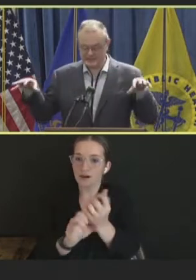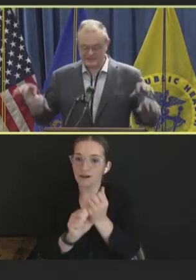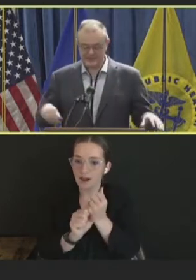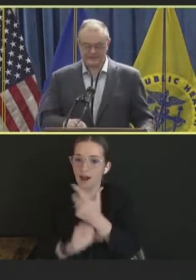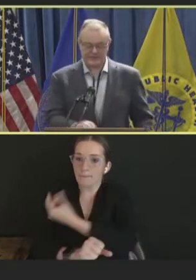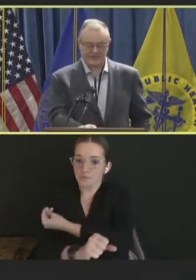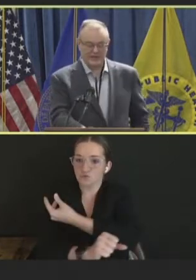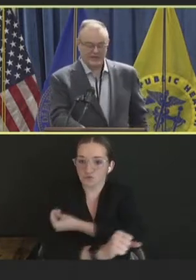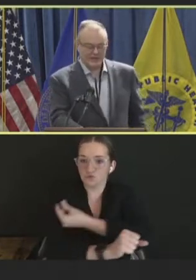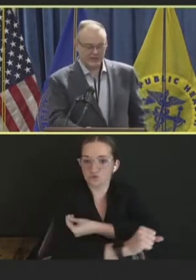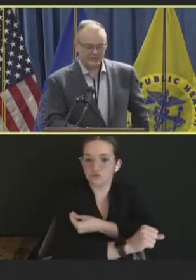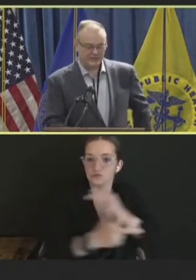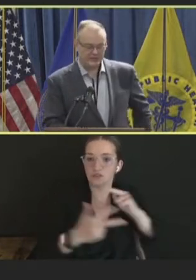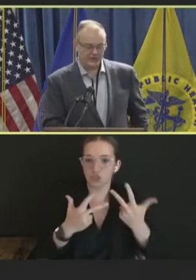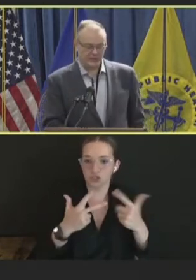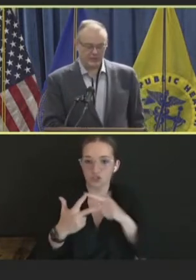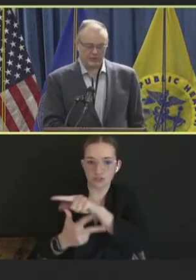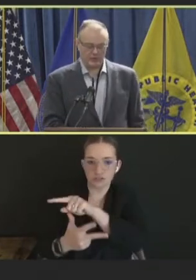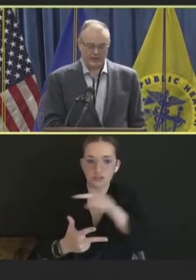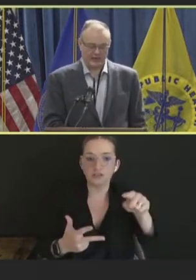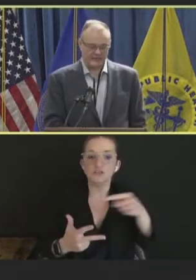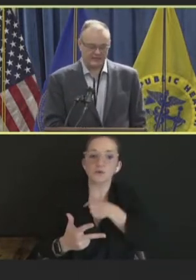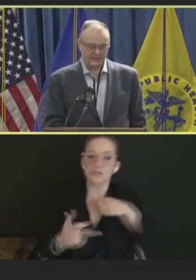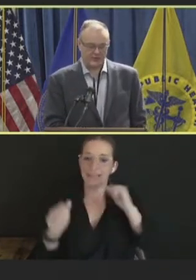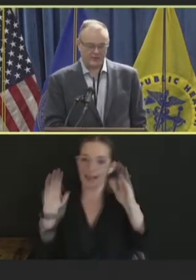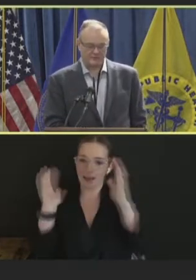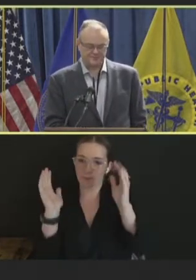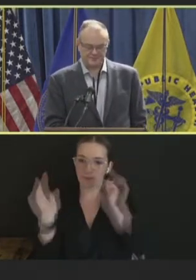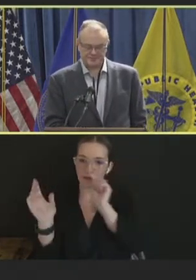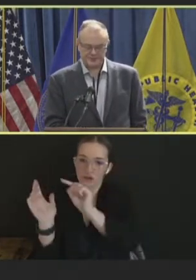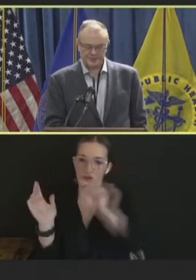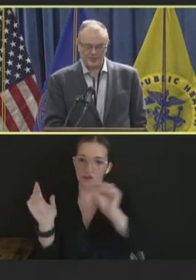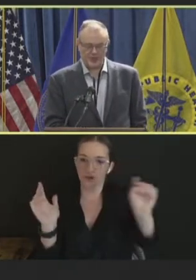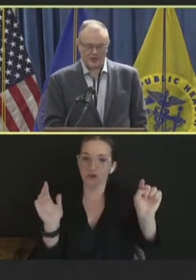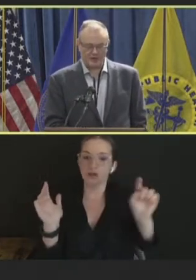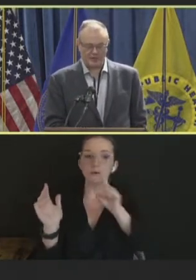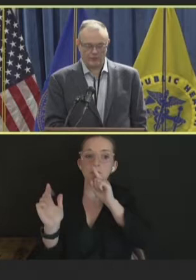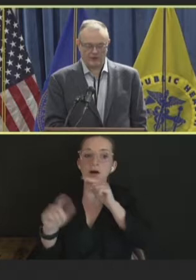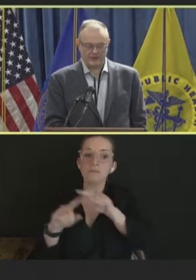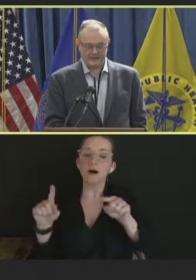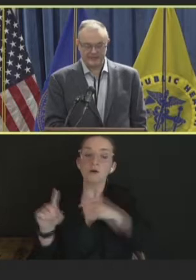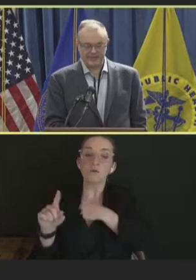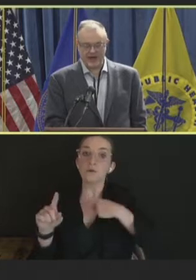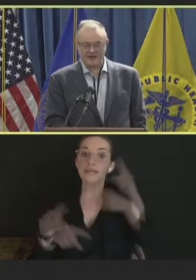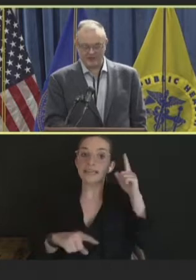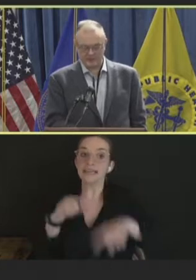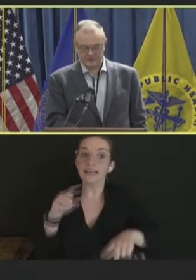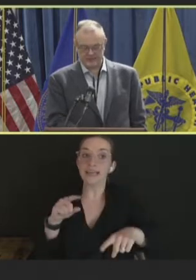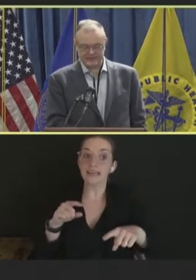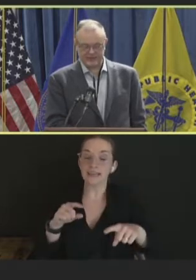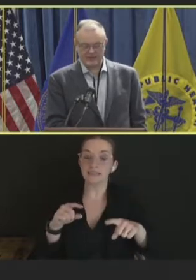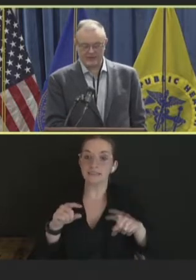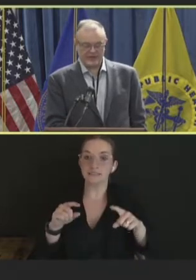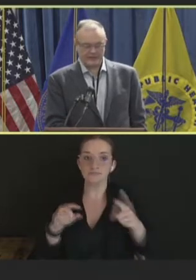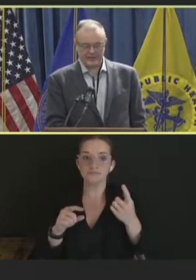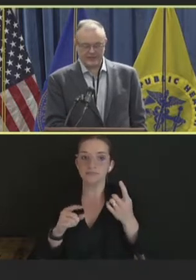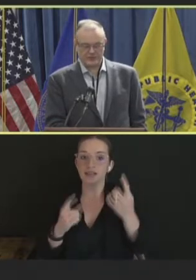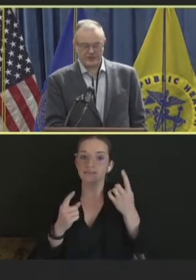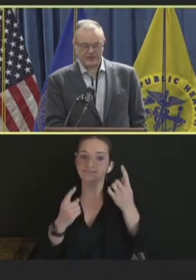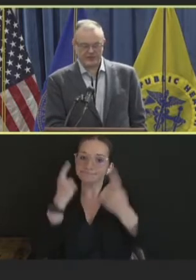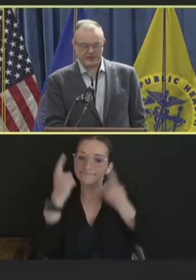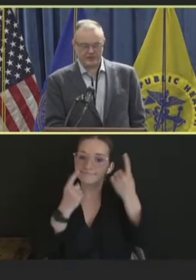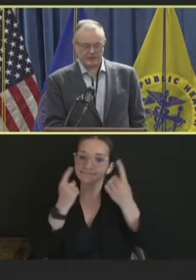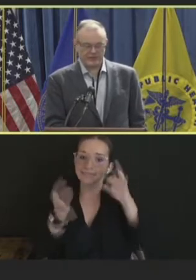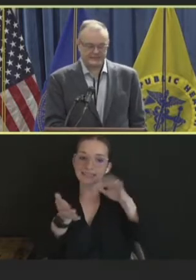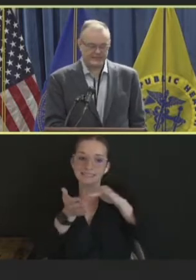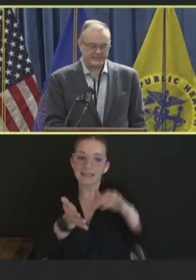relative safety to each other, but we can't inform on the safety of the boost itself because we don't